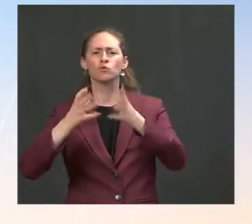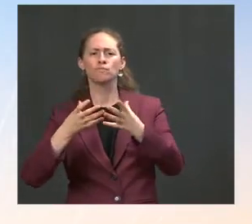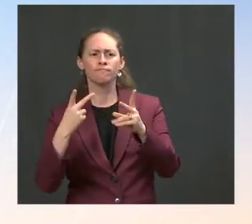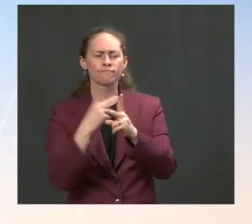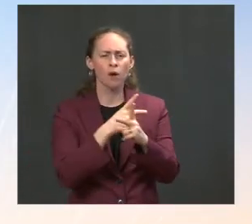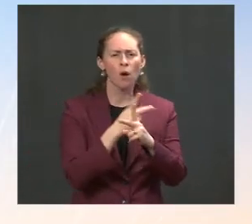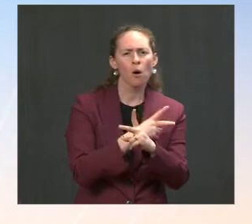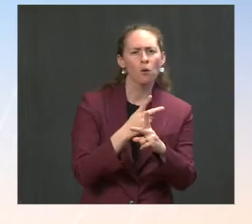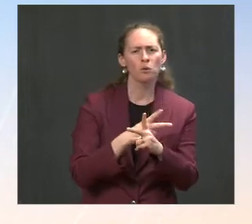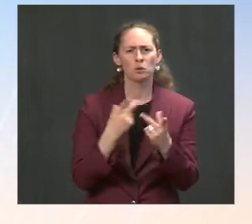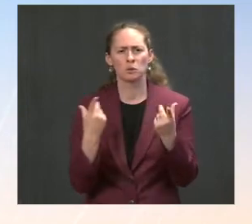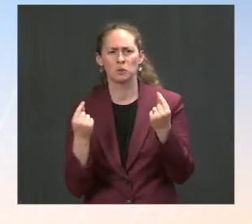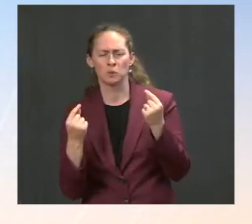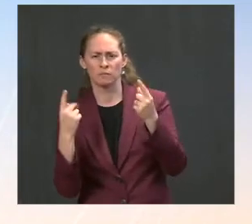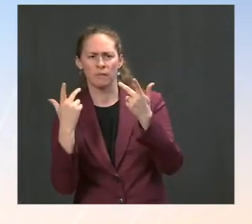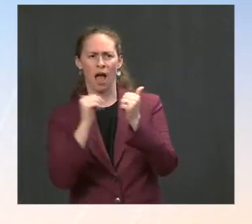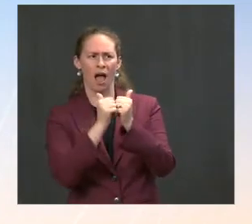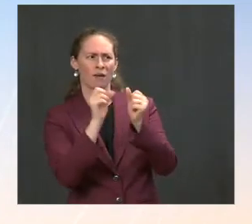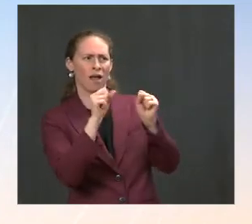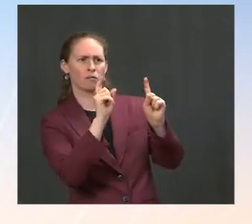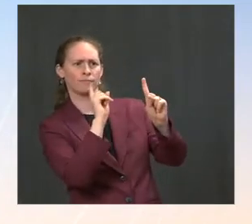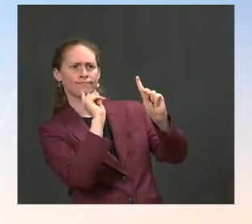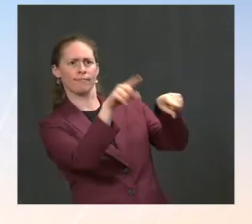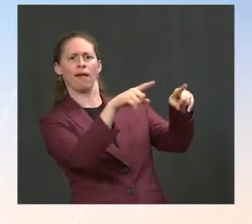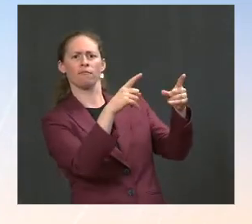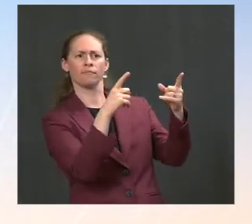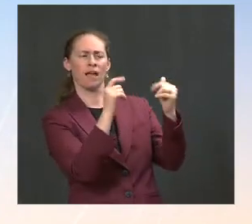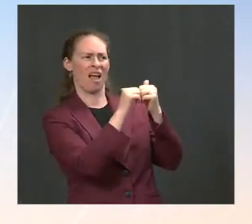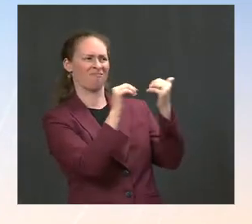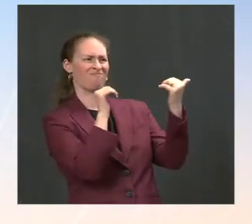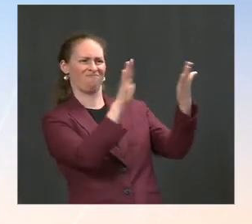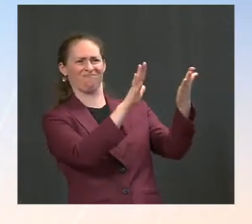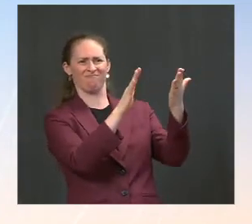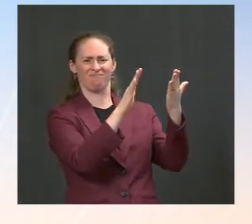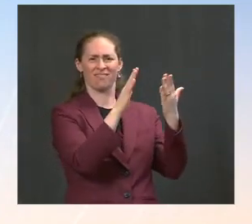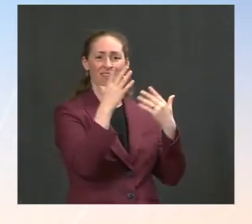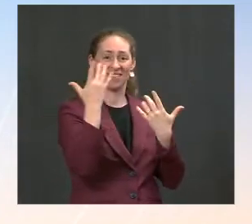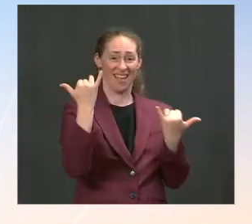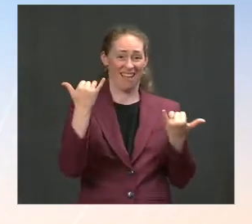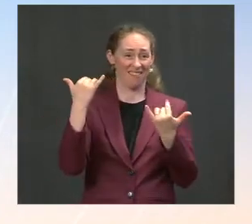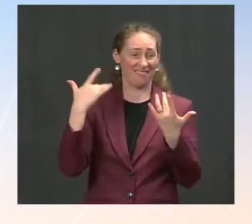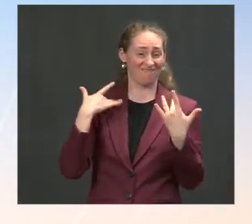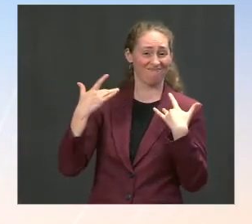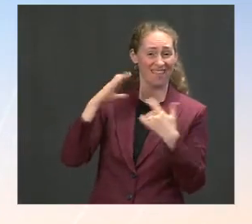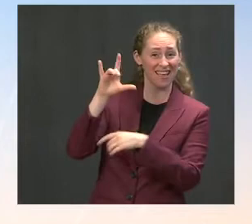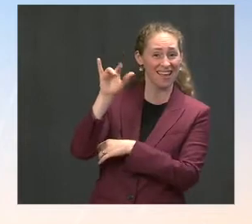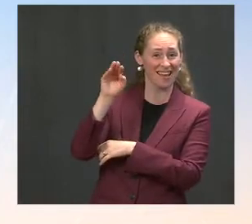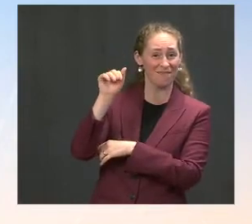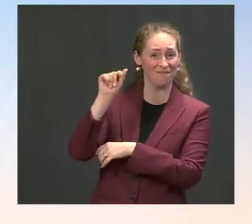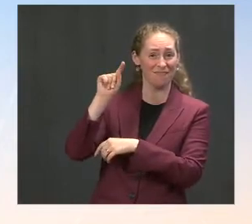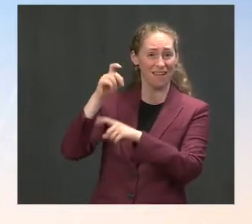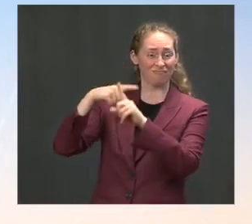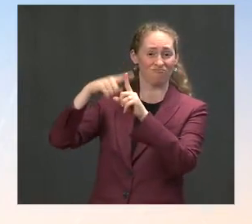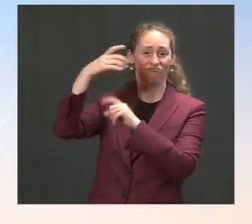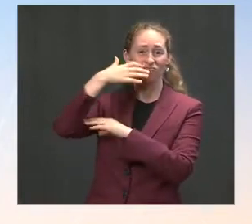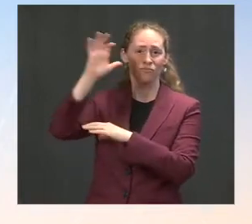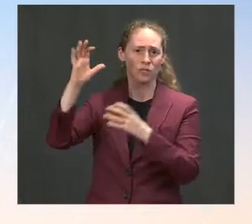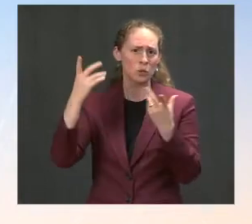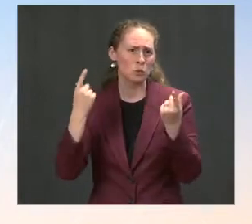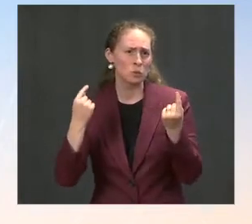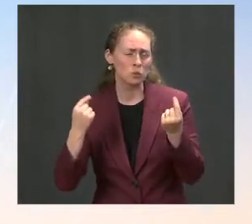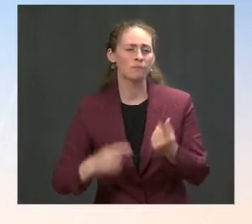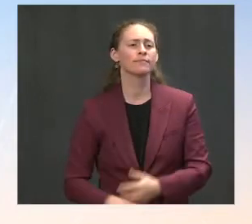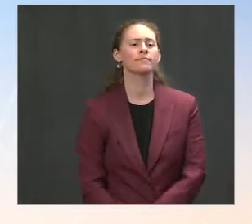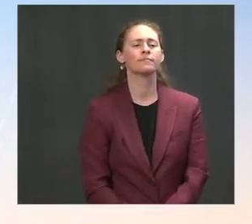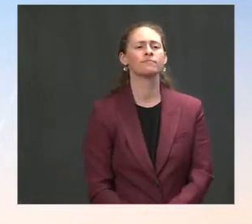coordinate response efforts and discuss how the regions are addressing climate change and ongoing resilience work. We are also closely coordinating with officials on the